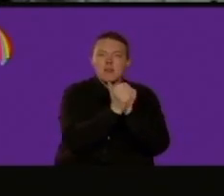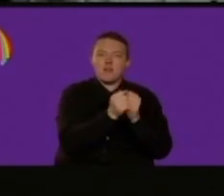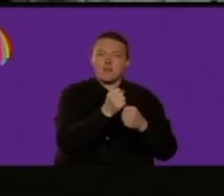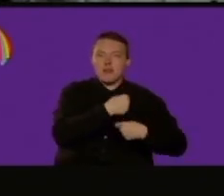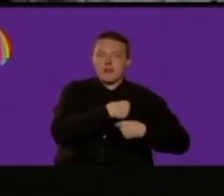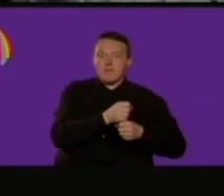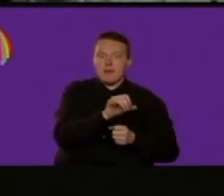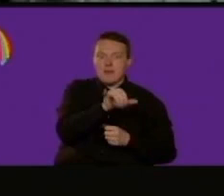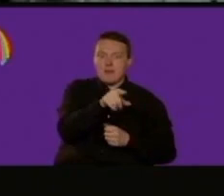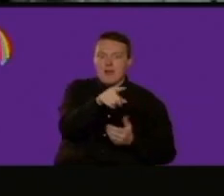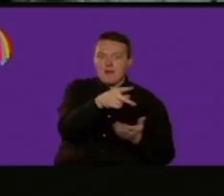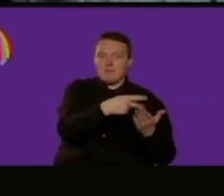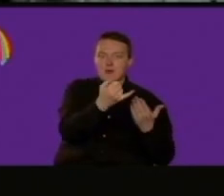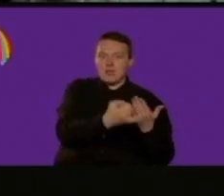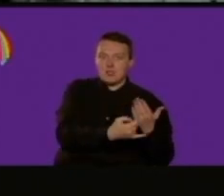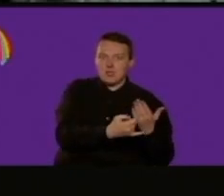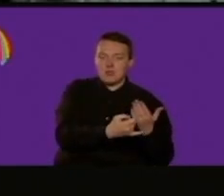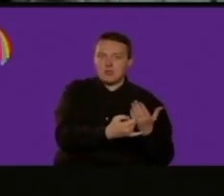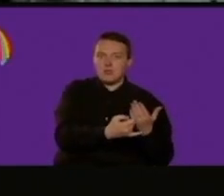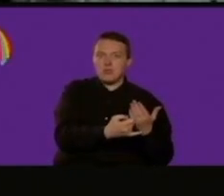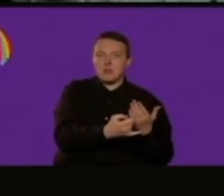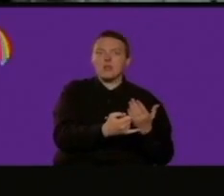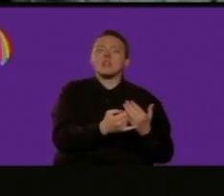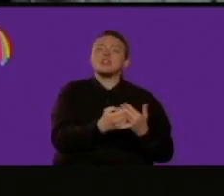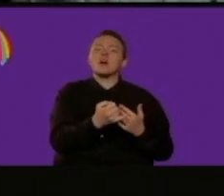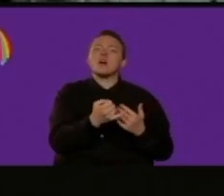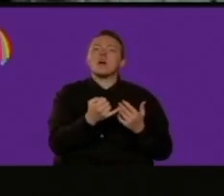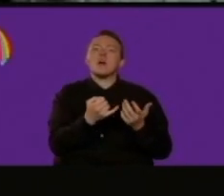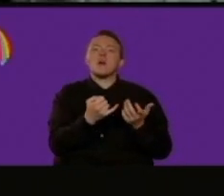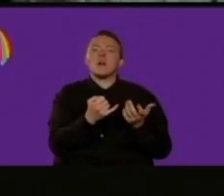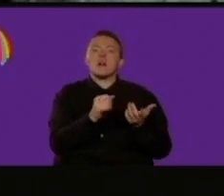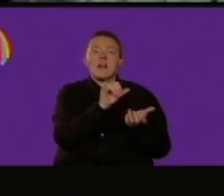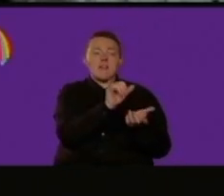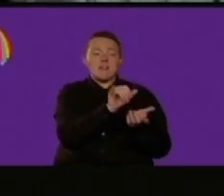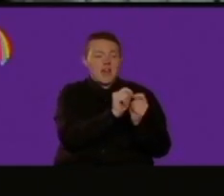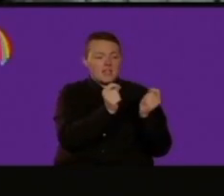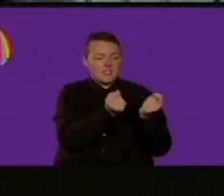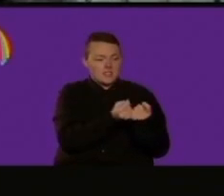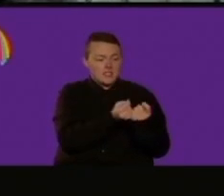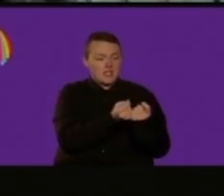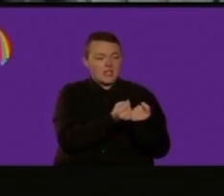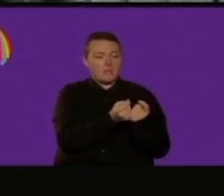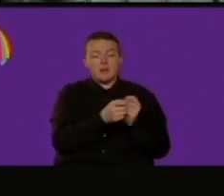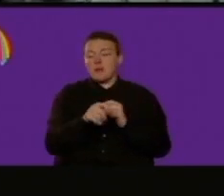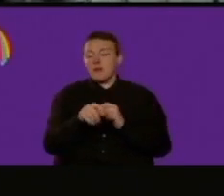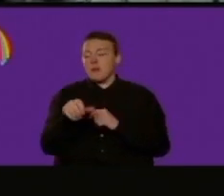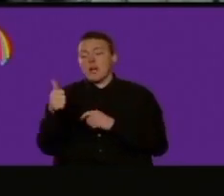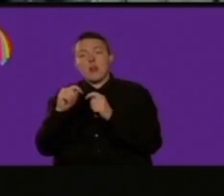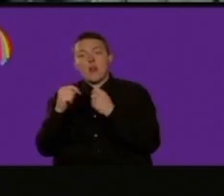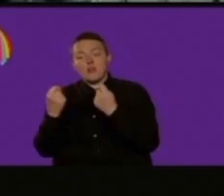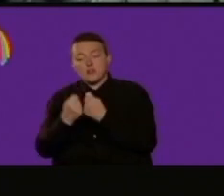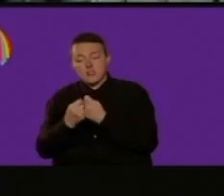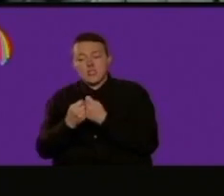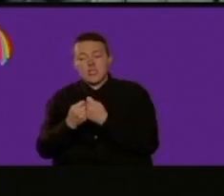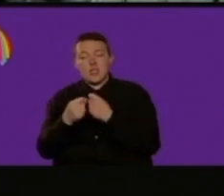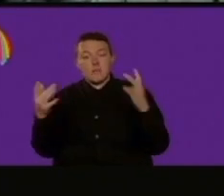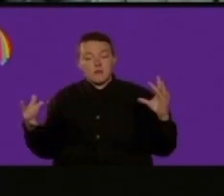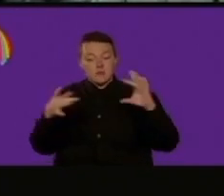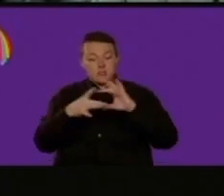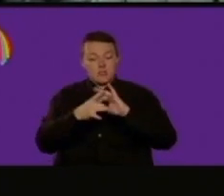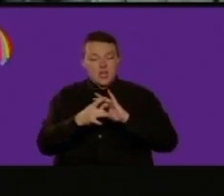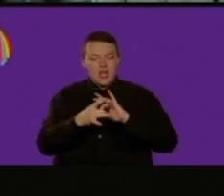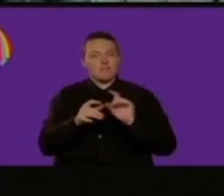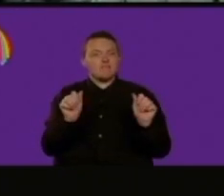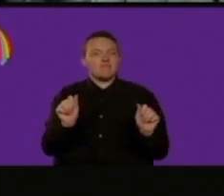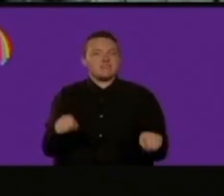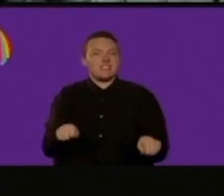primary school and the first years of secondary schools, and also doing these in English, which is not their native language, but they're working many